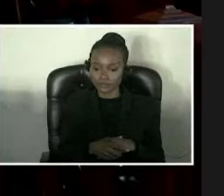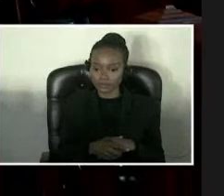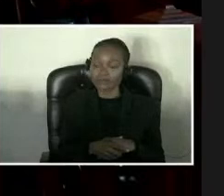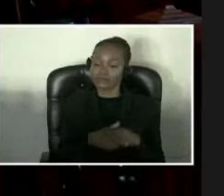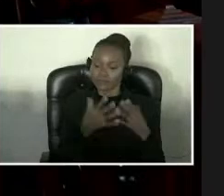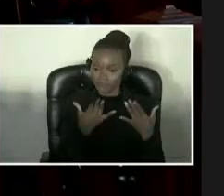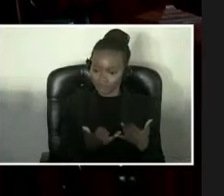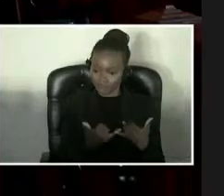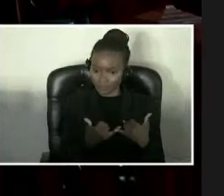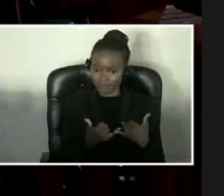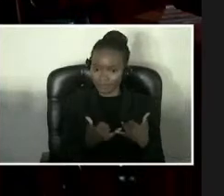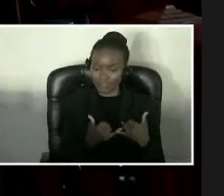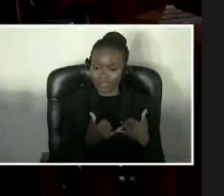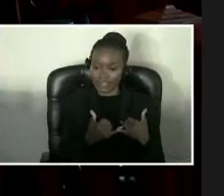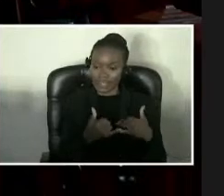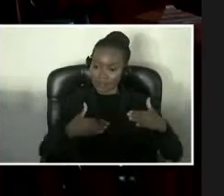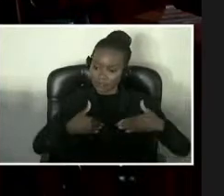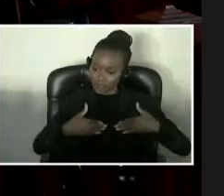administration